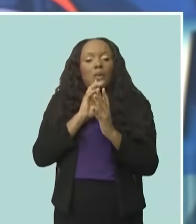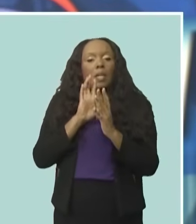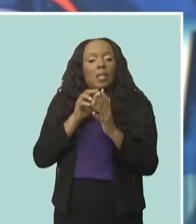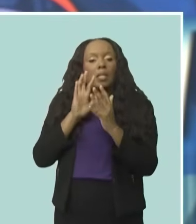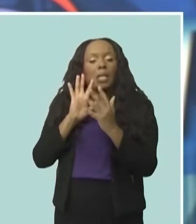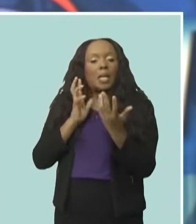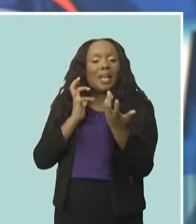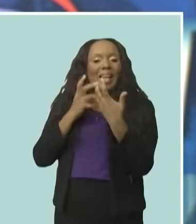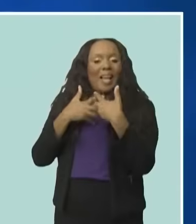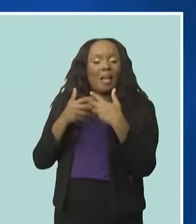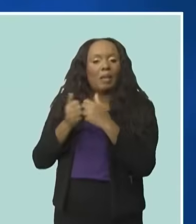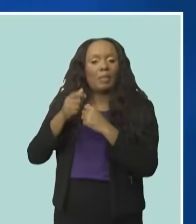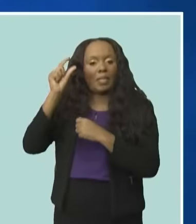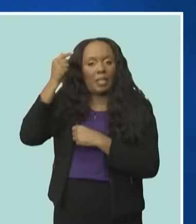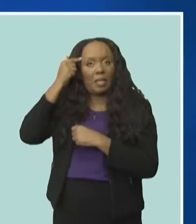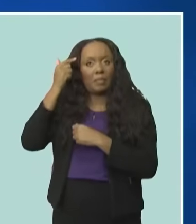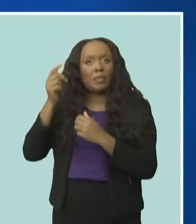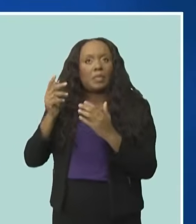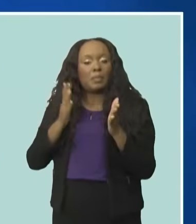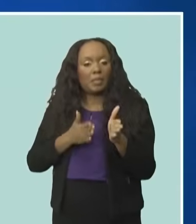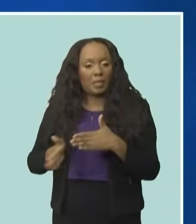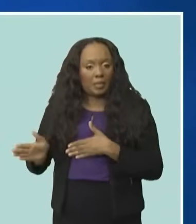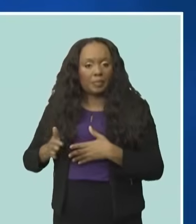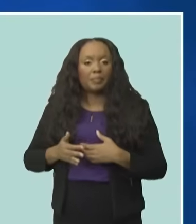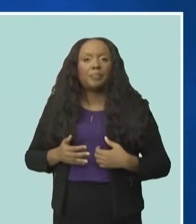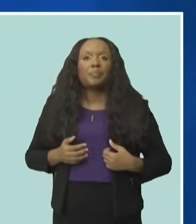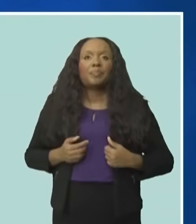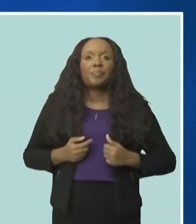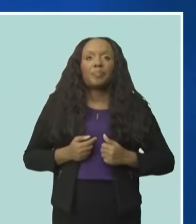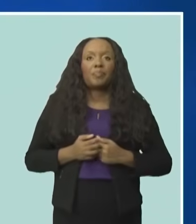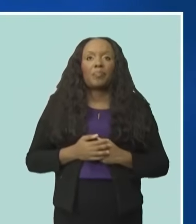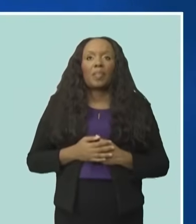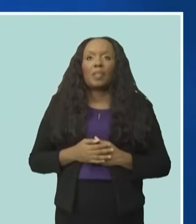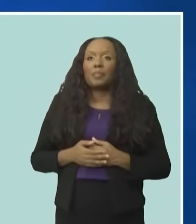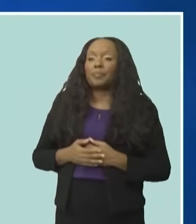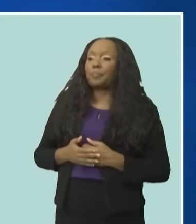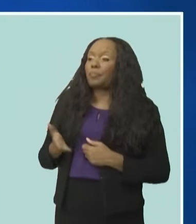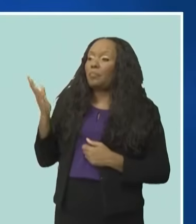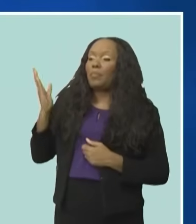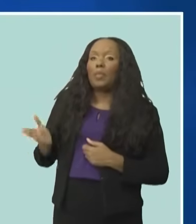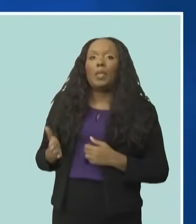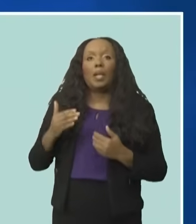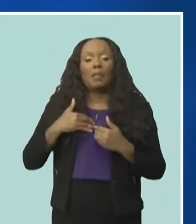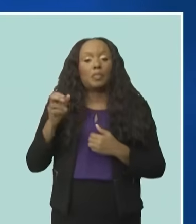agenda. So we have the blue and green economy, we have a tourism